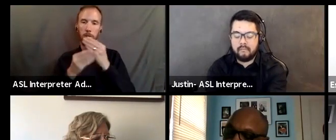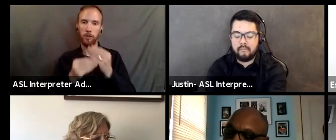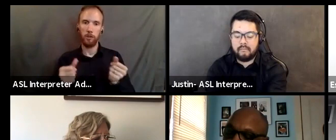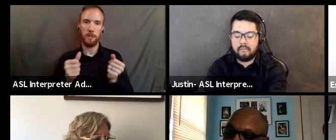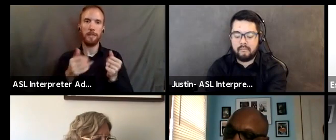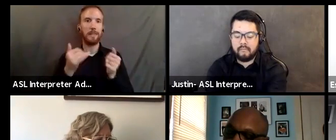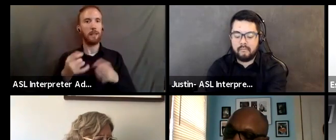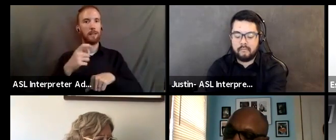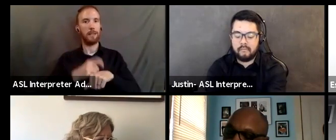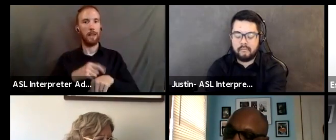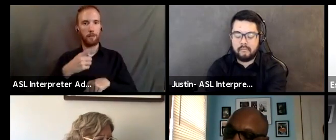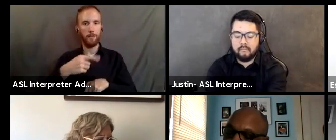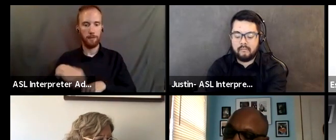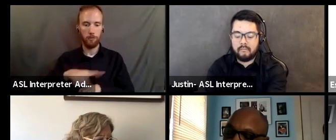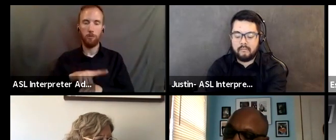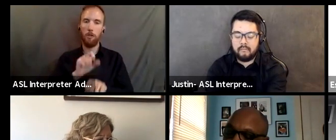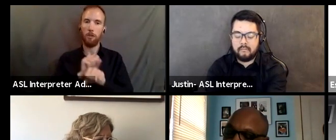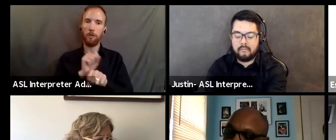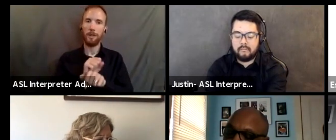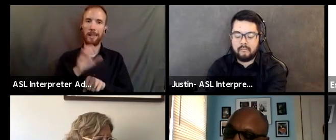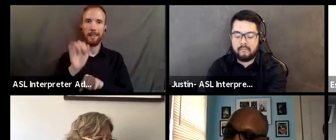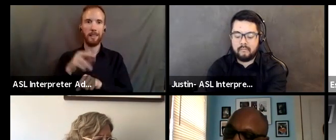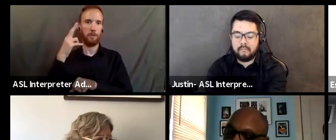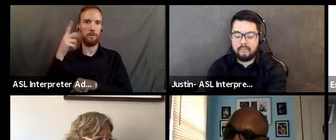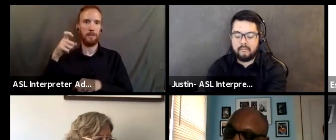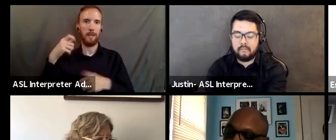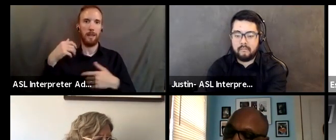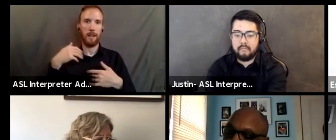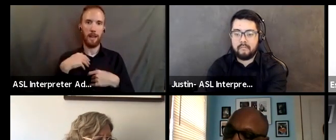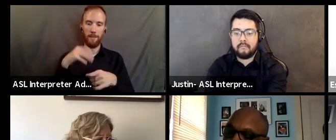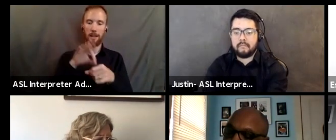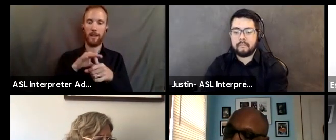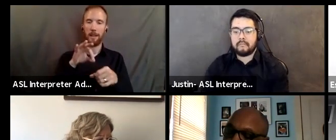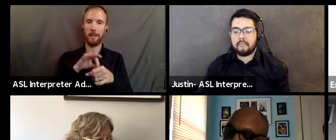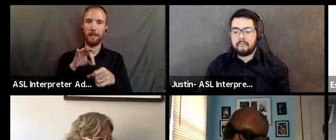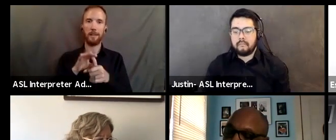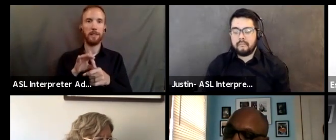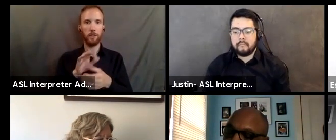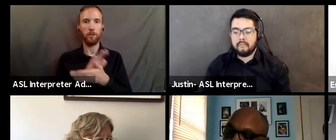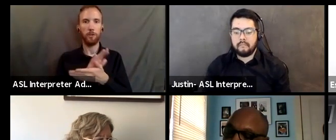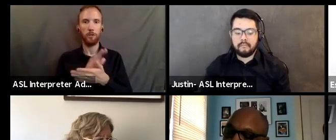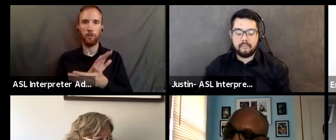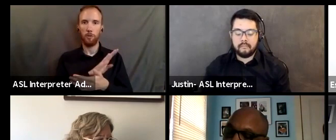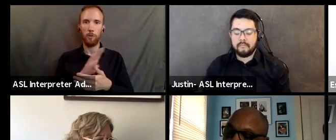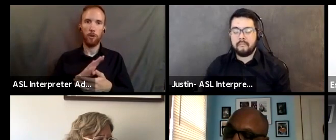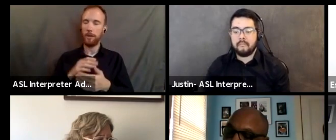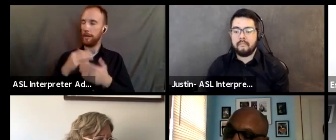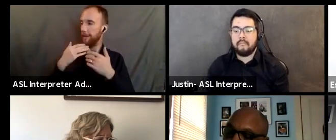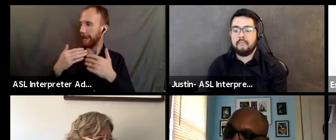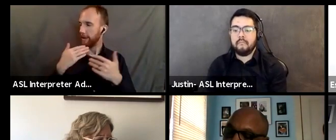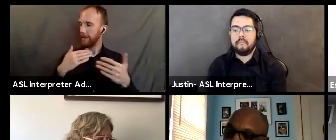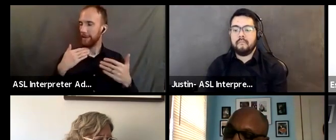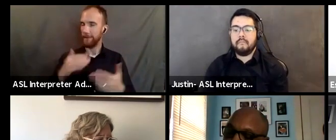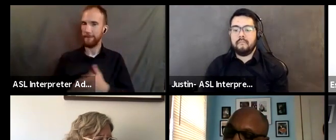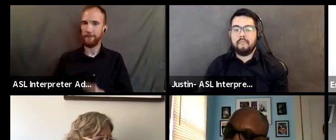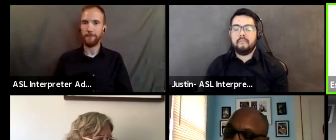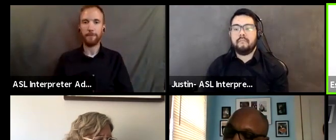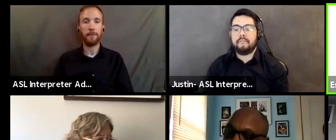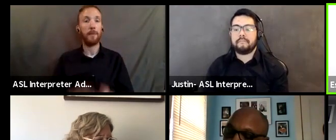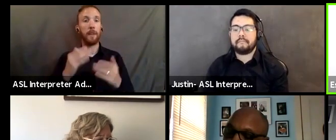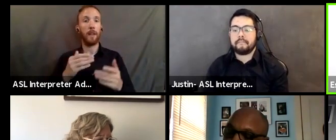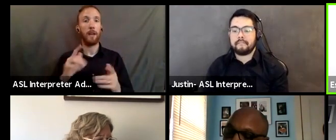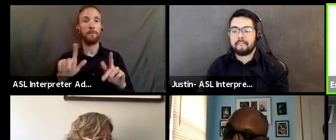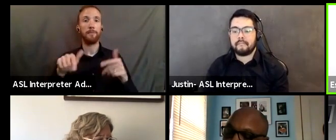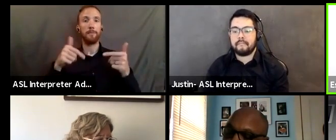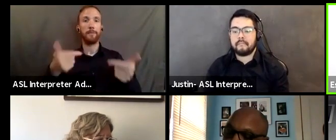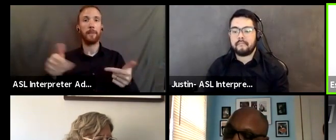is the reason why we need an elected representative school board but our communities are tired of waiting thank you alderman mr president we'll